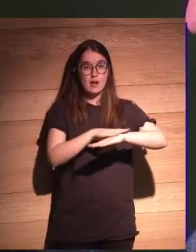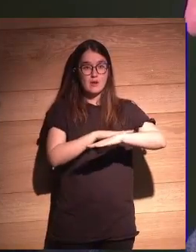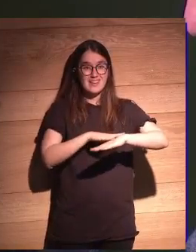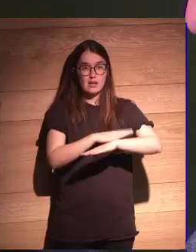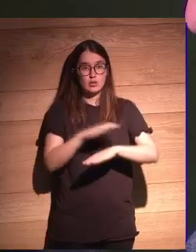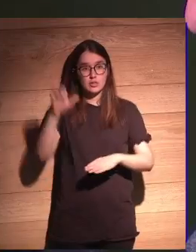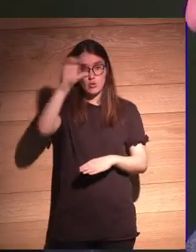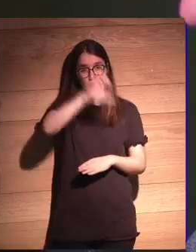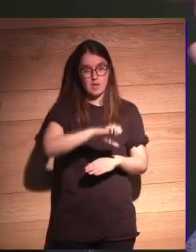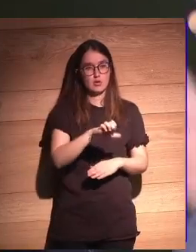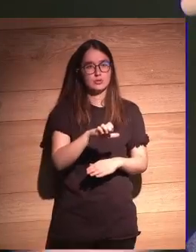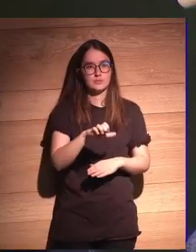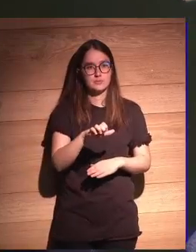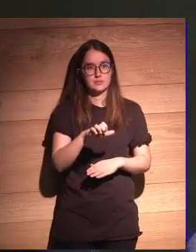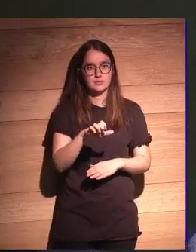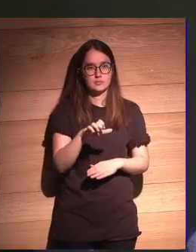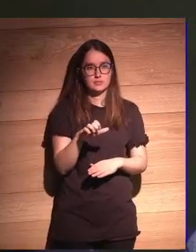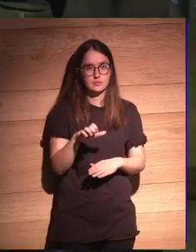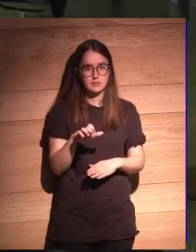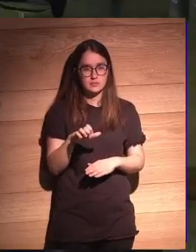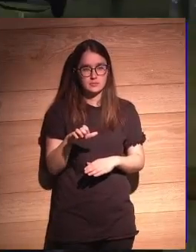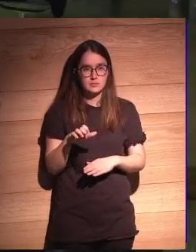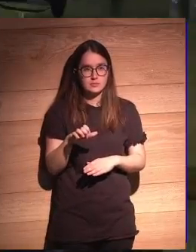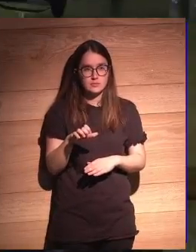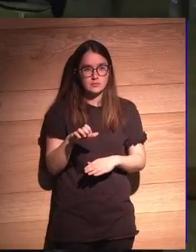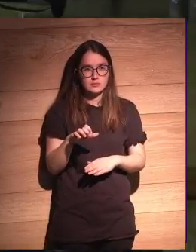all governments in Europe,